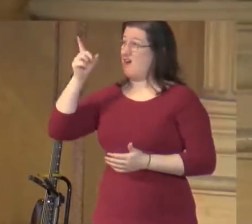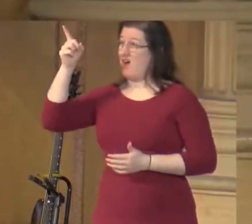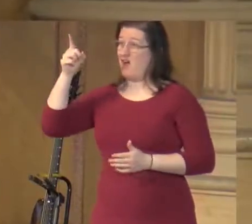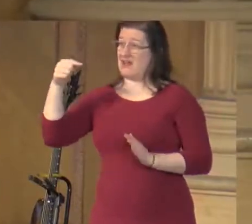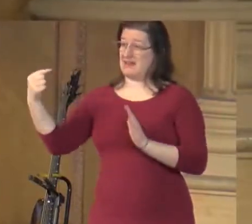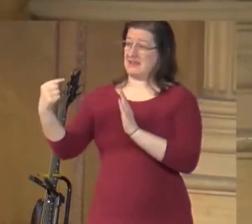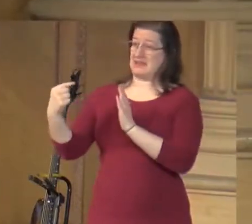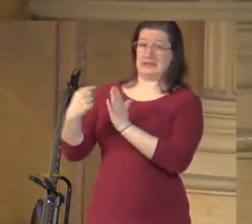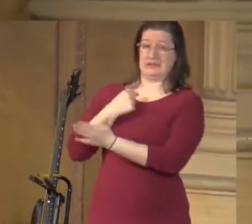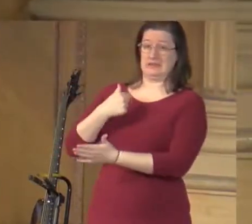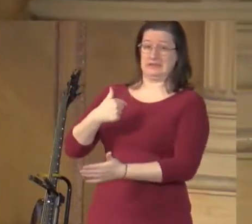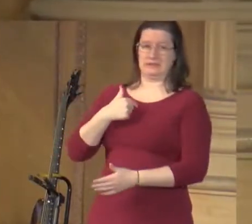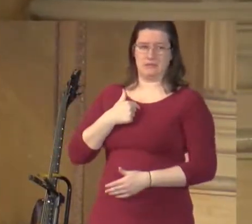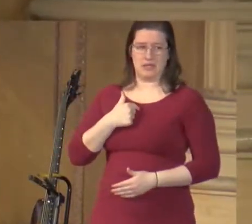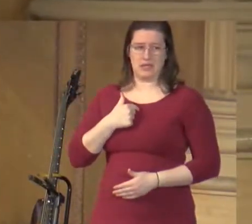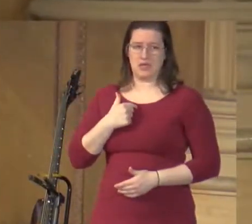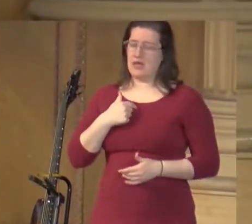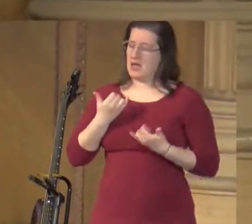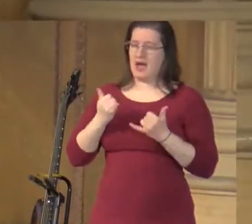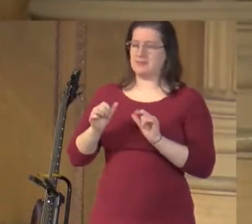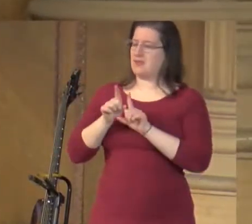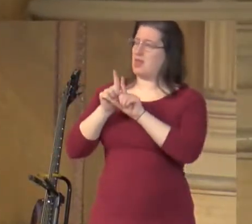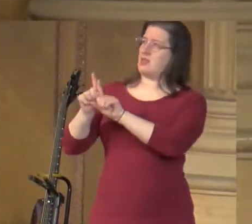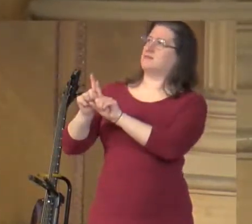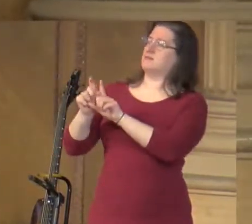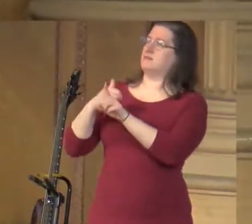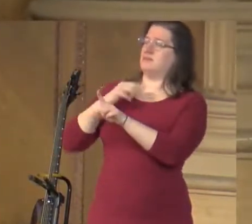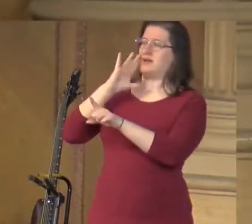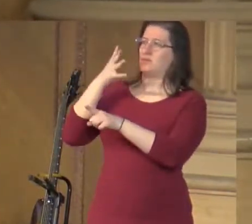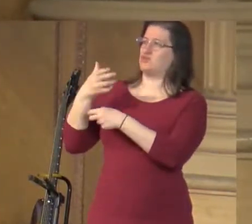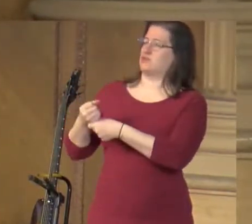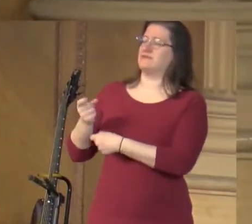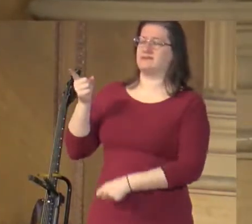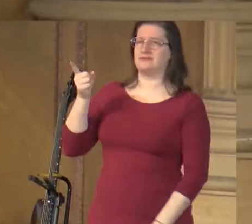there's no way I'm walking away from him I'm going to trust him